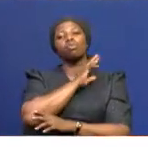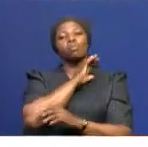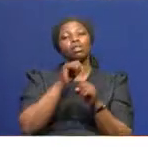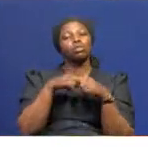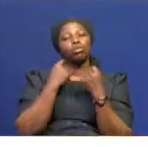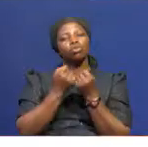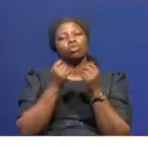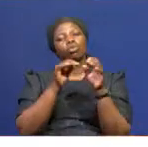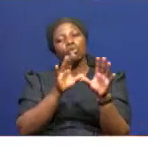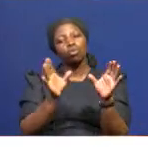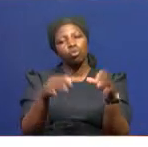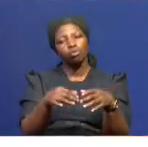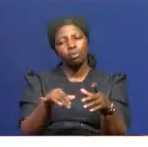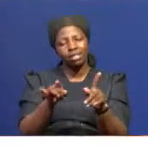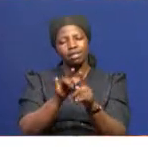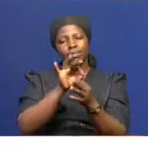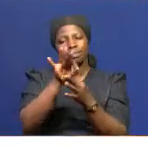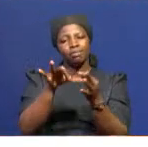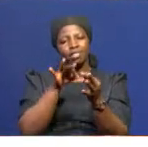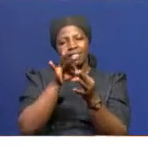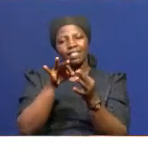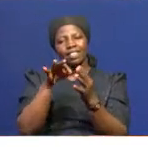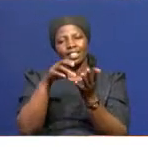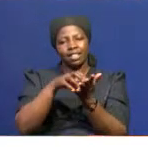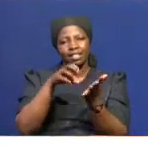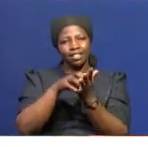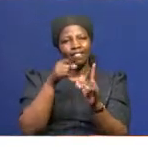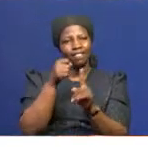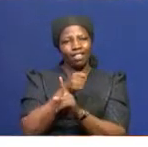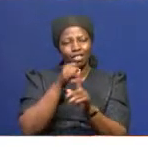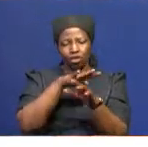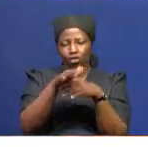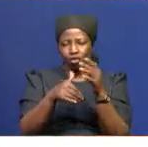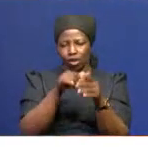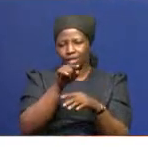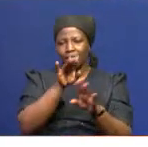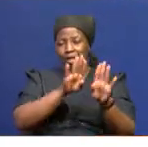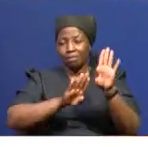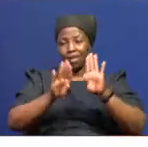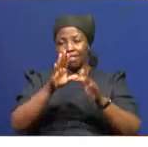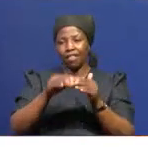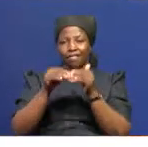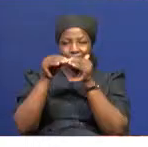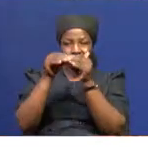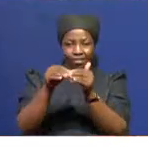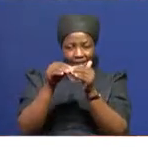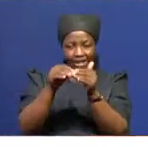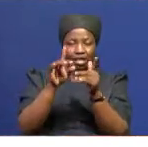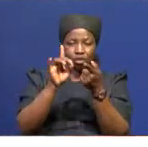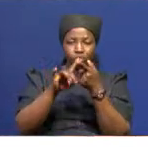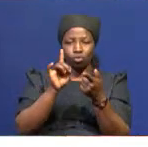social movements, and specific instances of violence or misconduct have led to significant